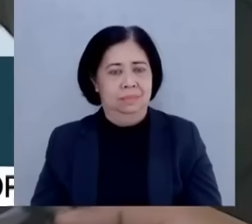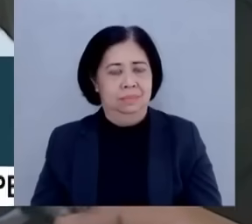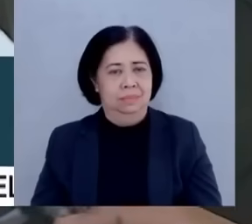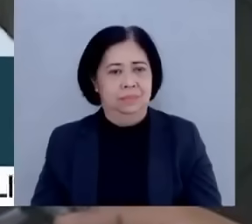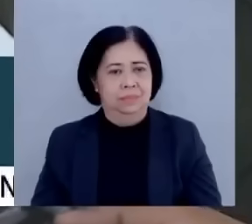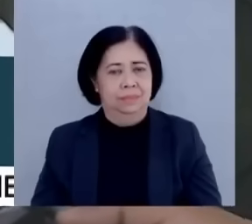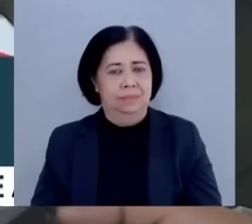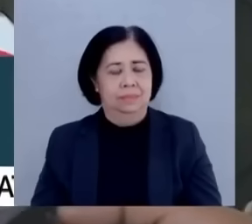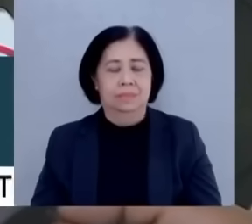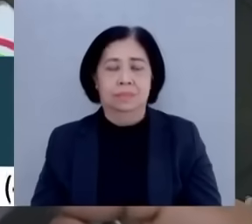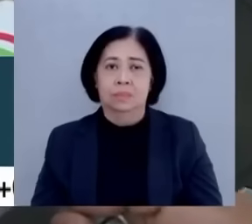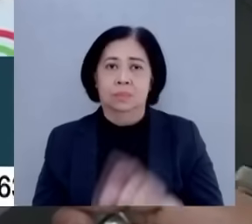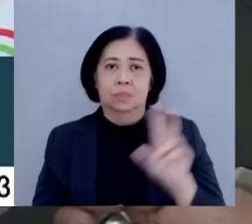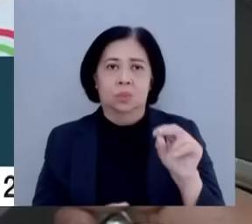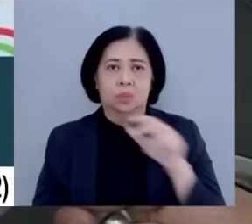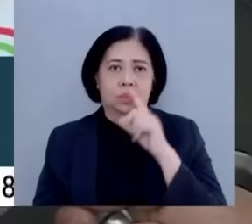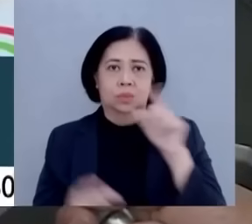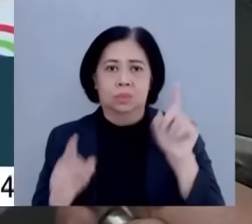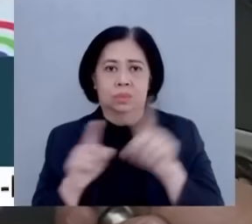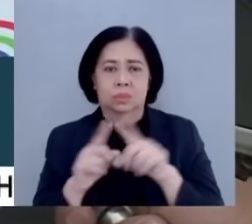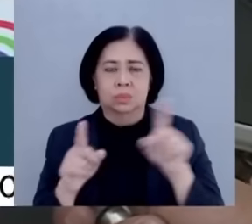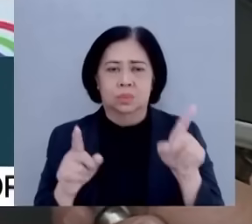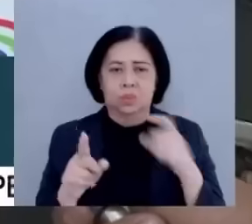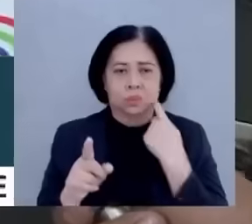No, I do not agree with that.